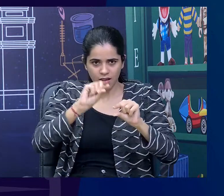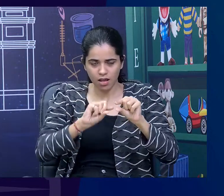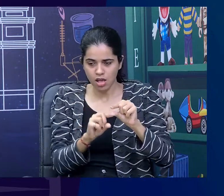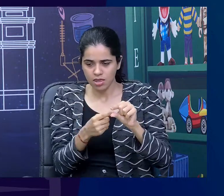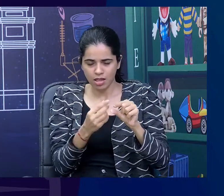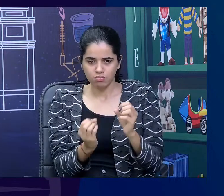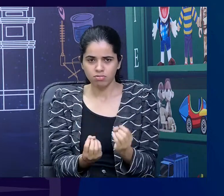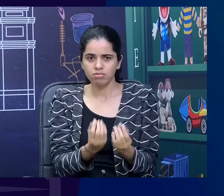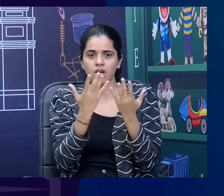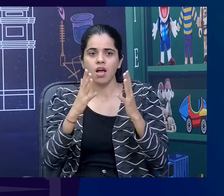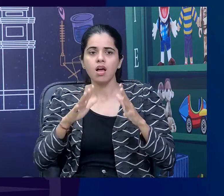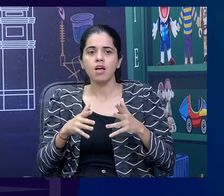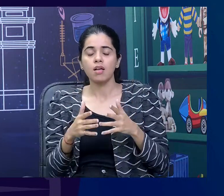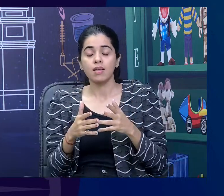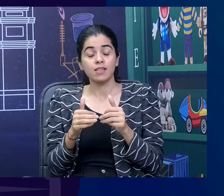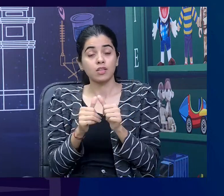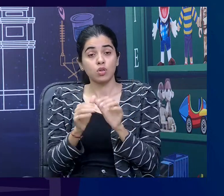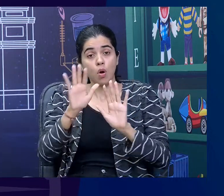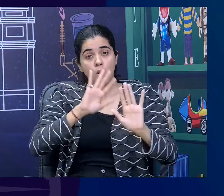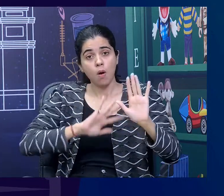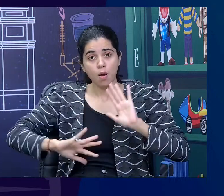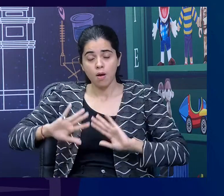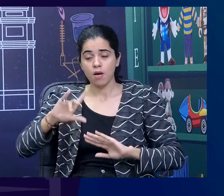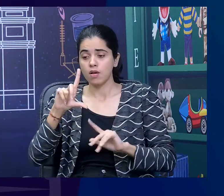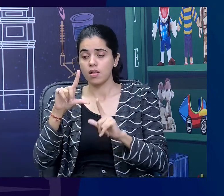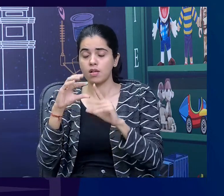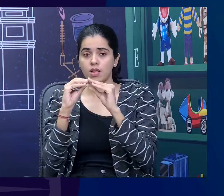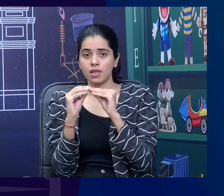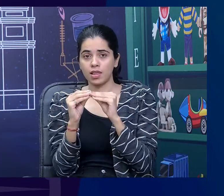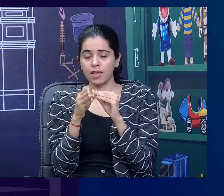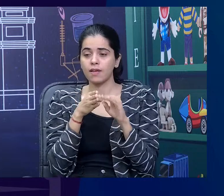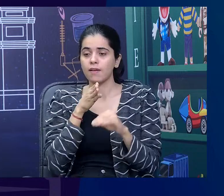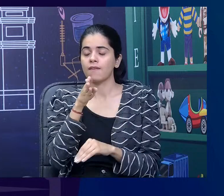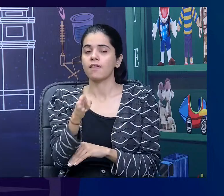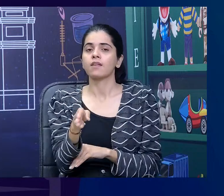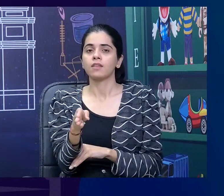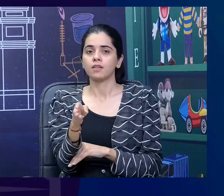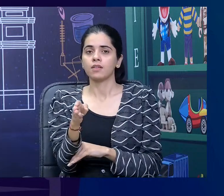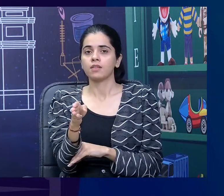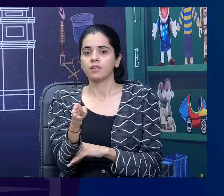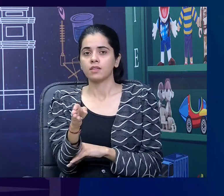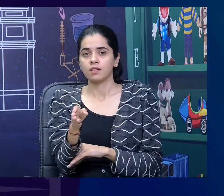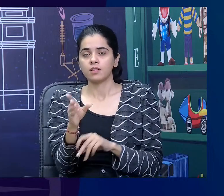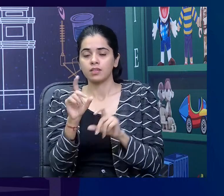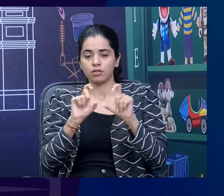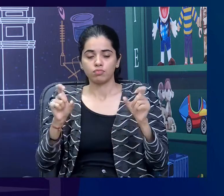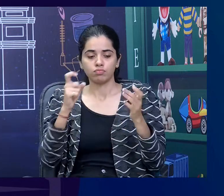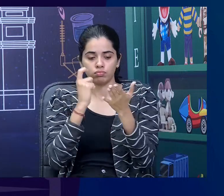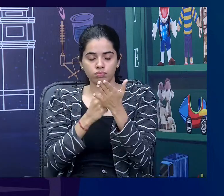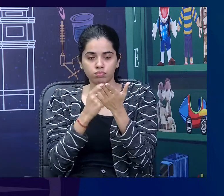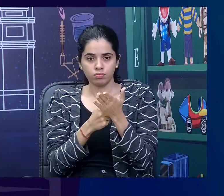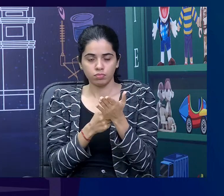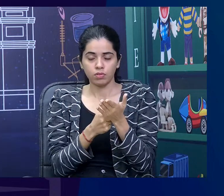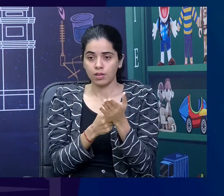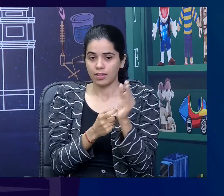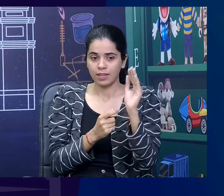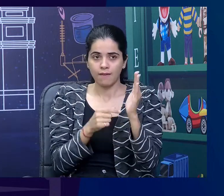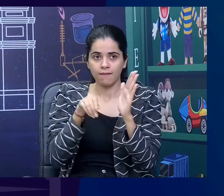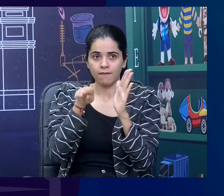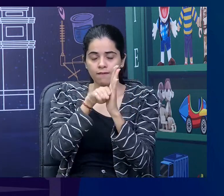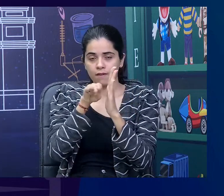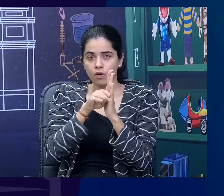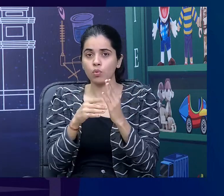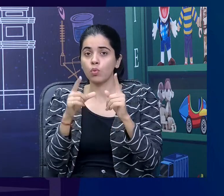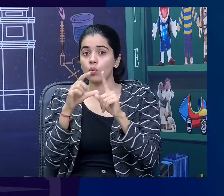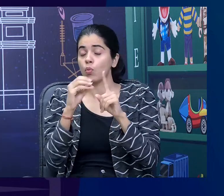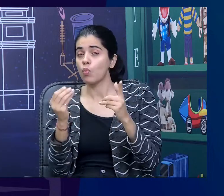So she had planned, she took the children to the lab in the beginning, gave them clear instructions on what are the various tests they have to